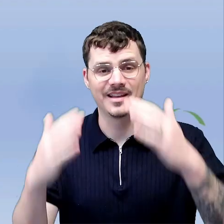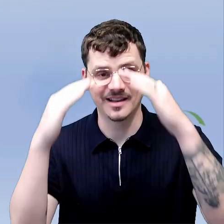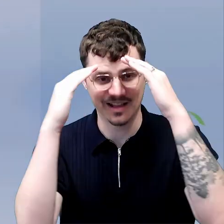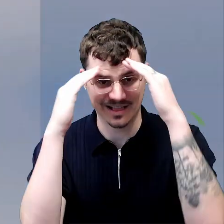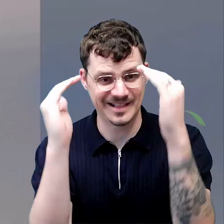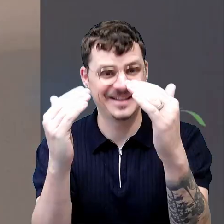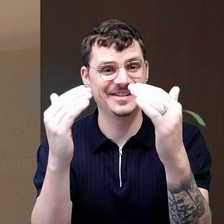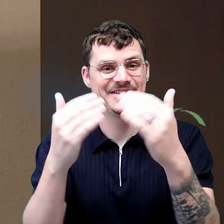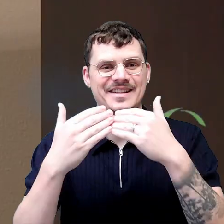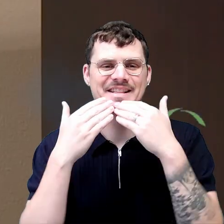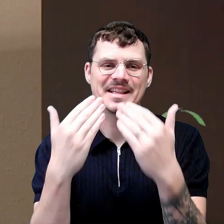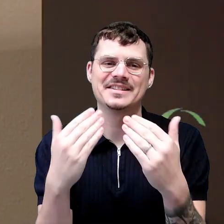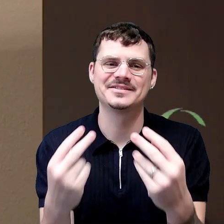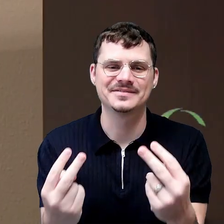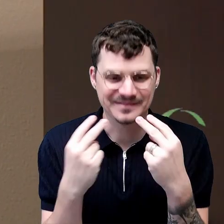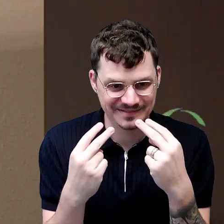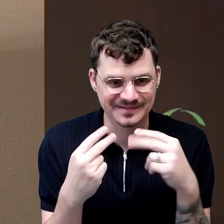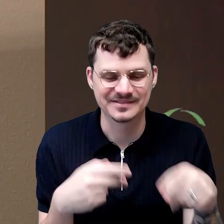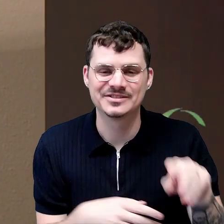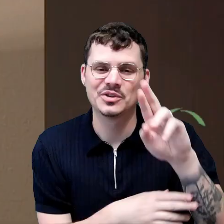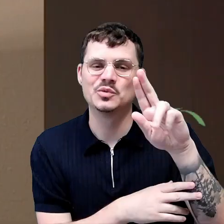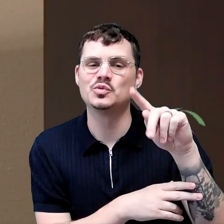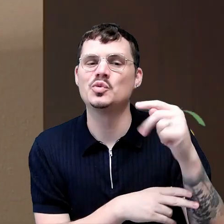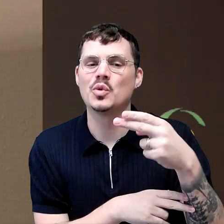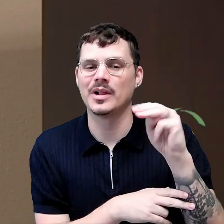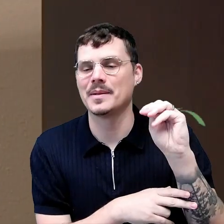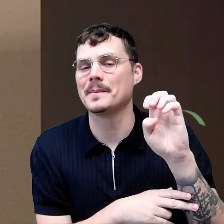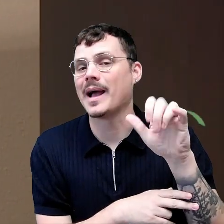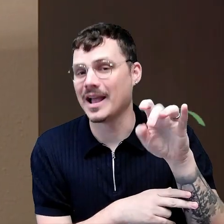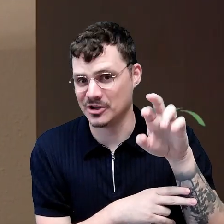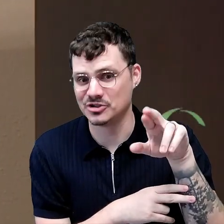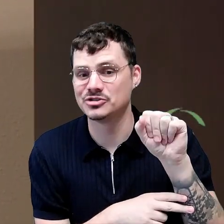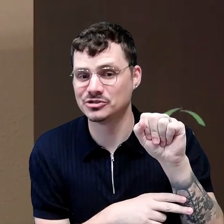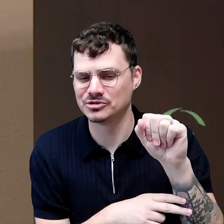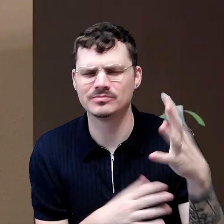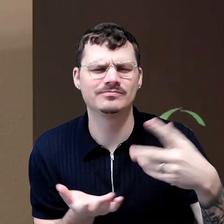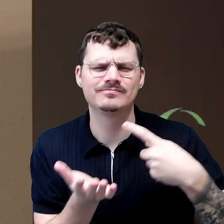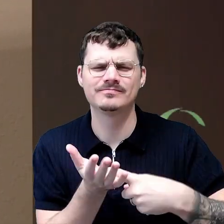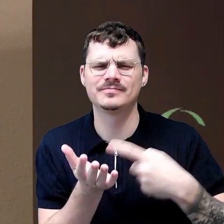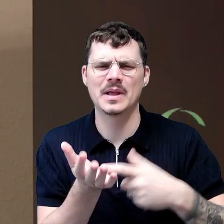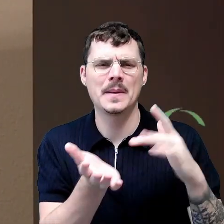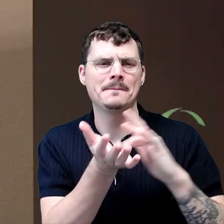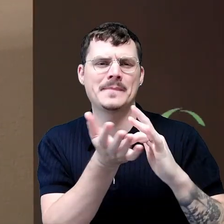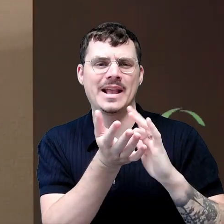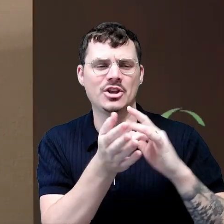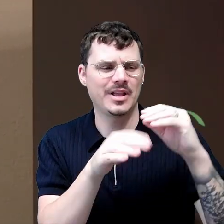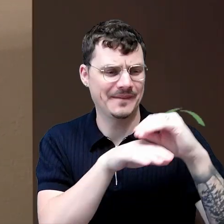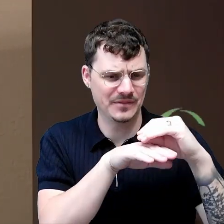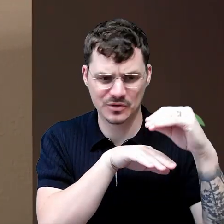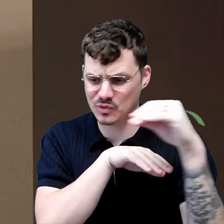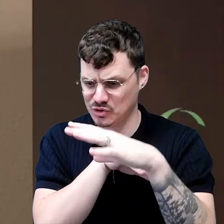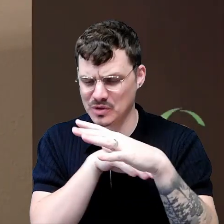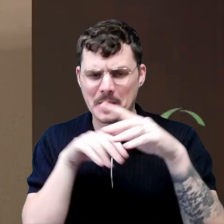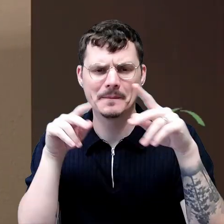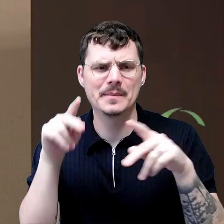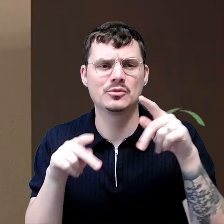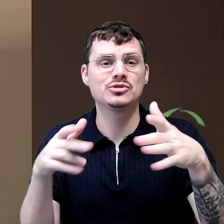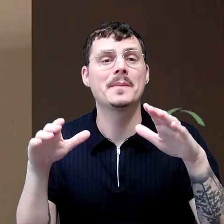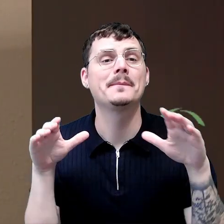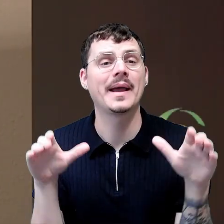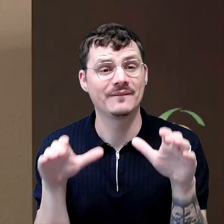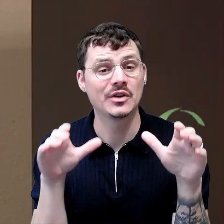Hello, thank you for coming. This is Ruth Myers talking about medical influences on people's